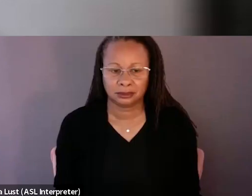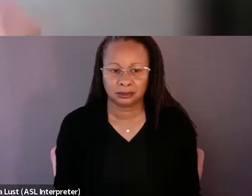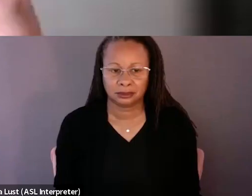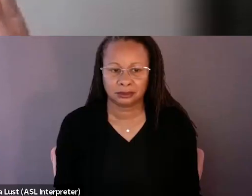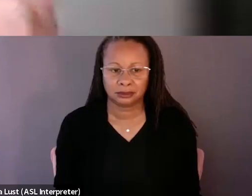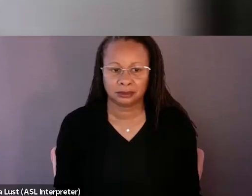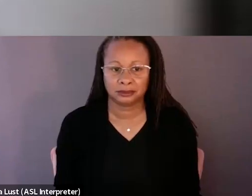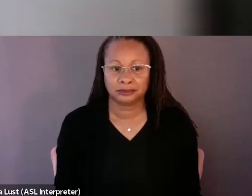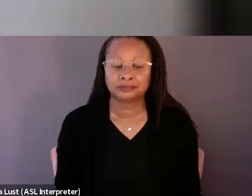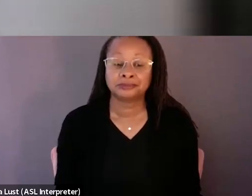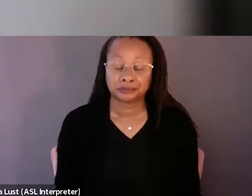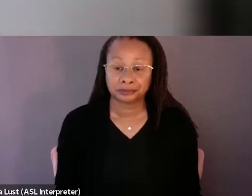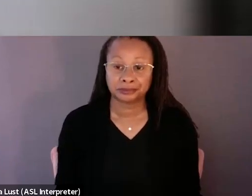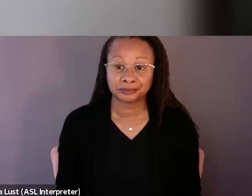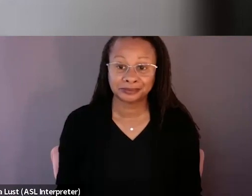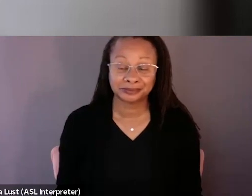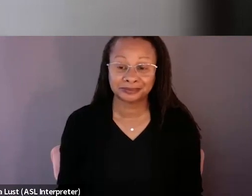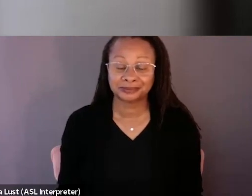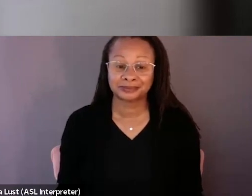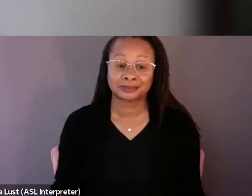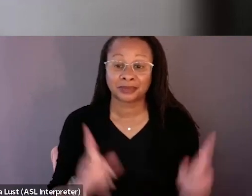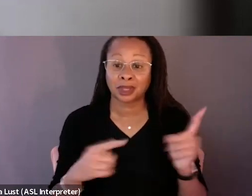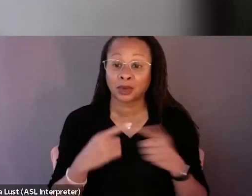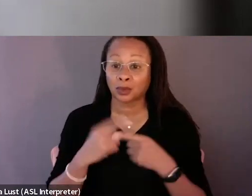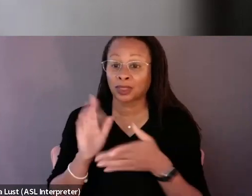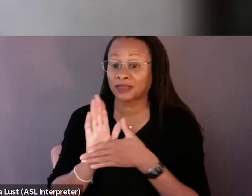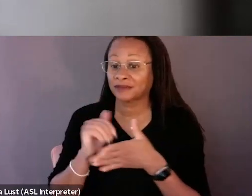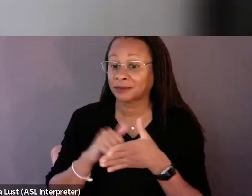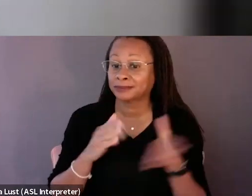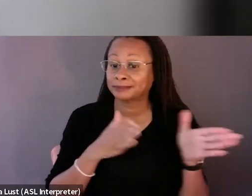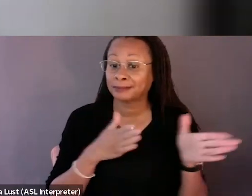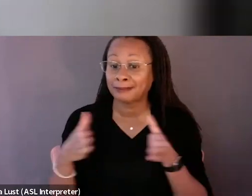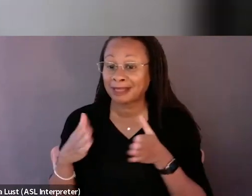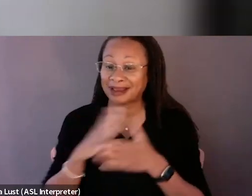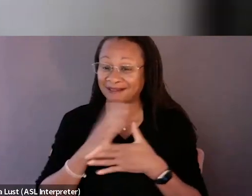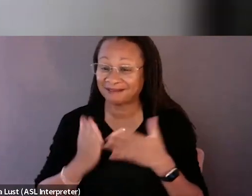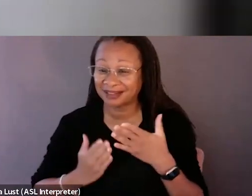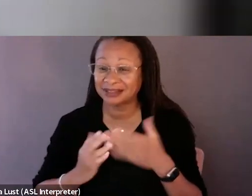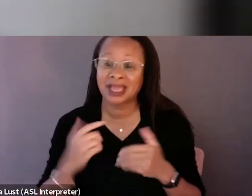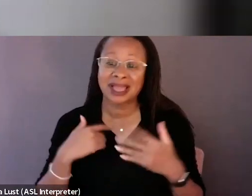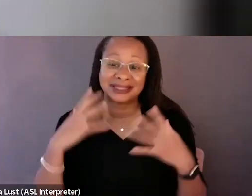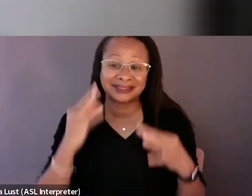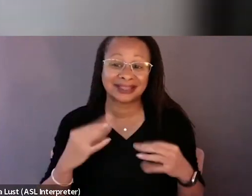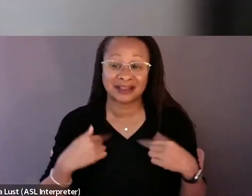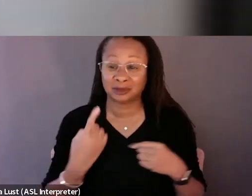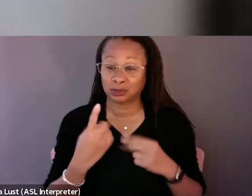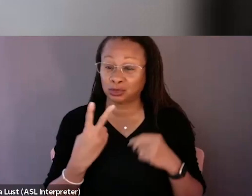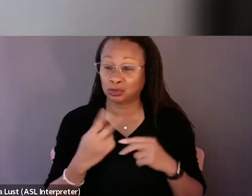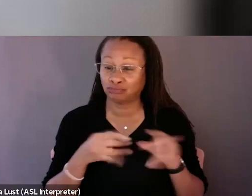Okay, so when the film was in the planning phase, I decided to have 2 directions. One is